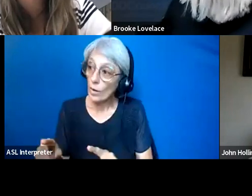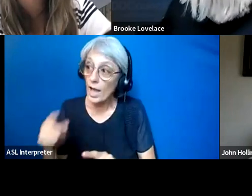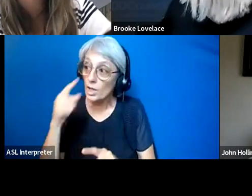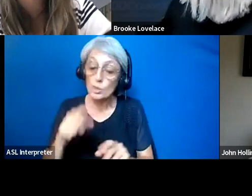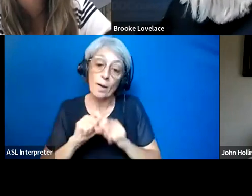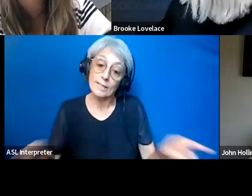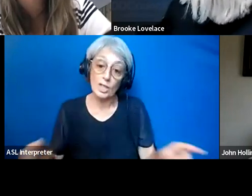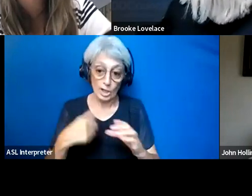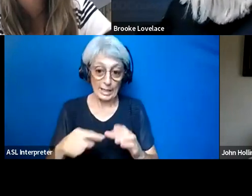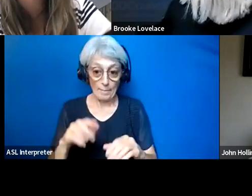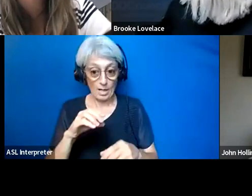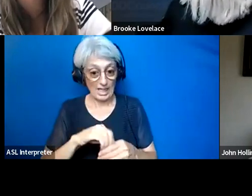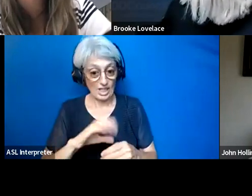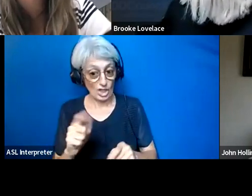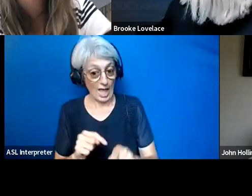in the chat, and I will